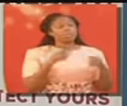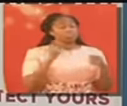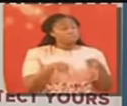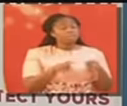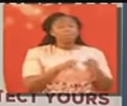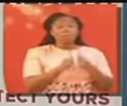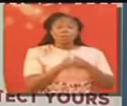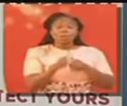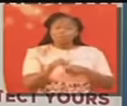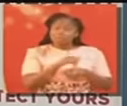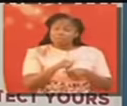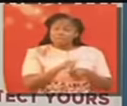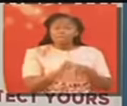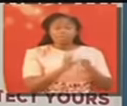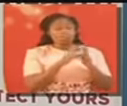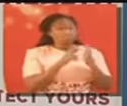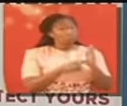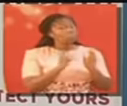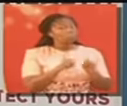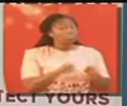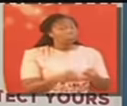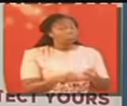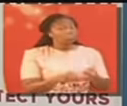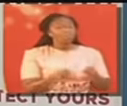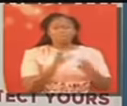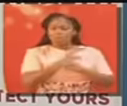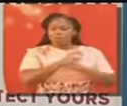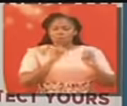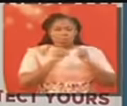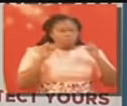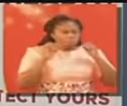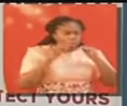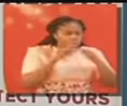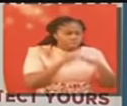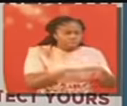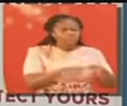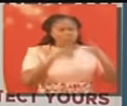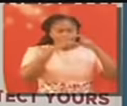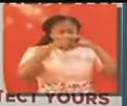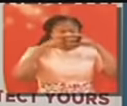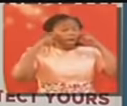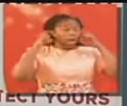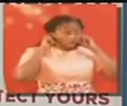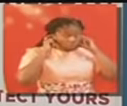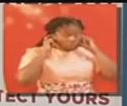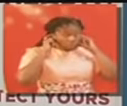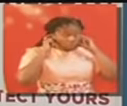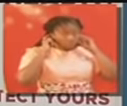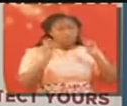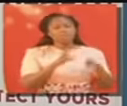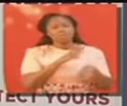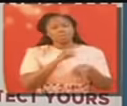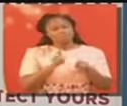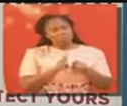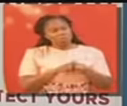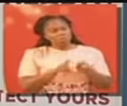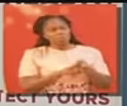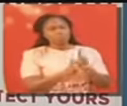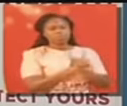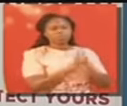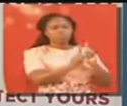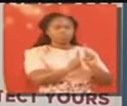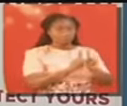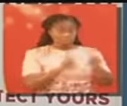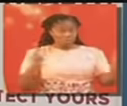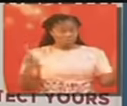to increase spacing, to cover faces, mouth and nose, that is, with a mask of a